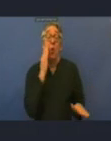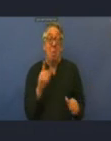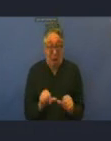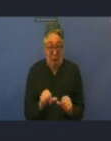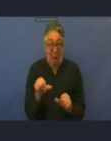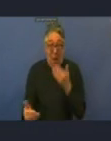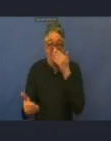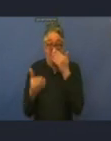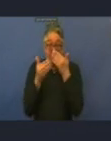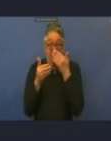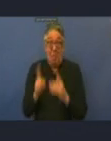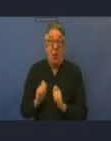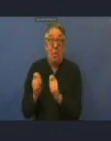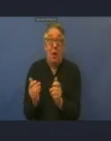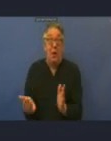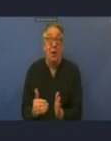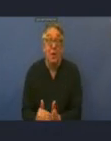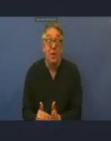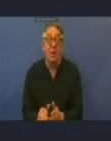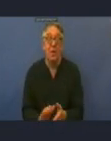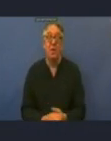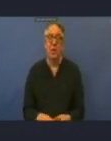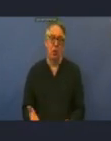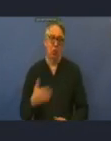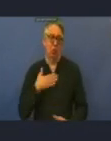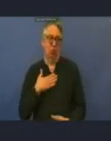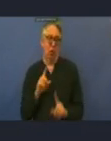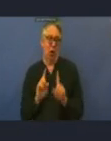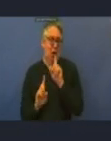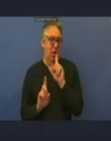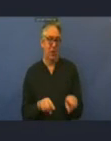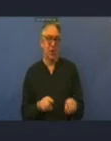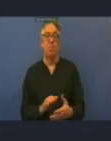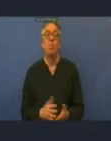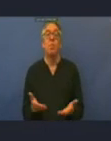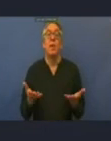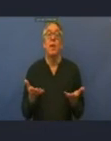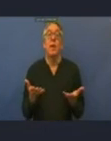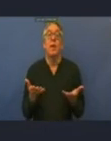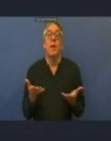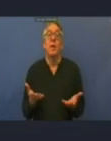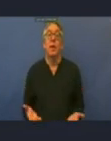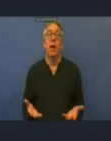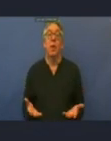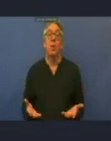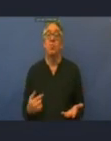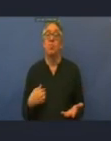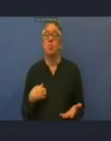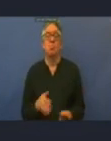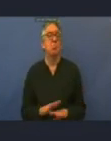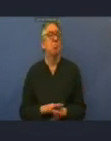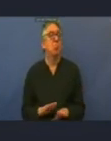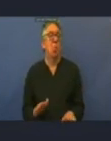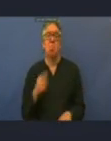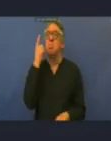I will myself answer at this question. We are at this stage not considering any extension of